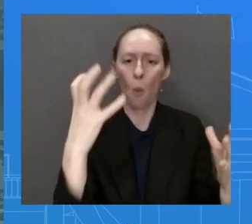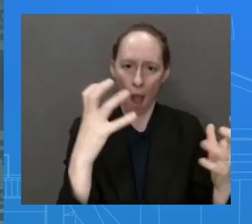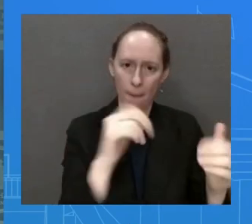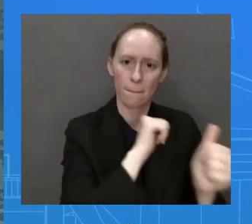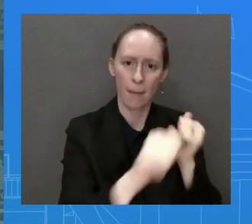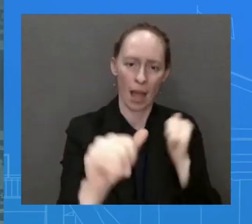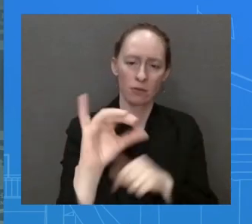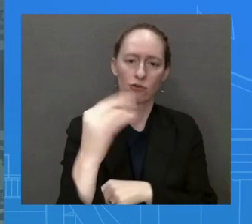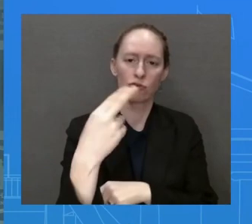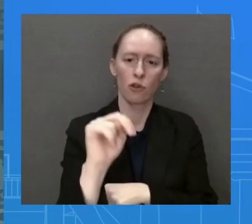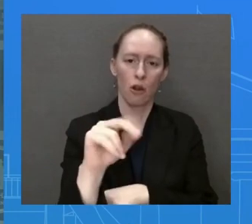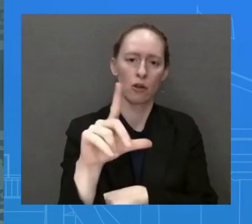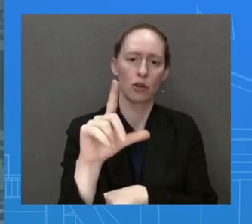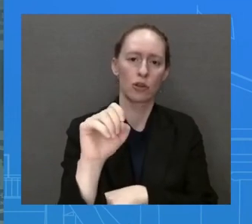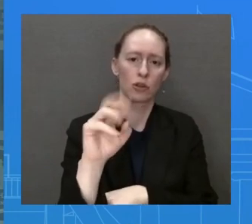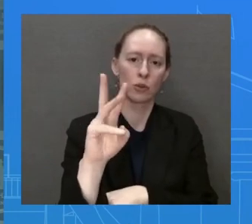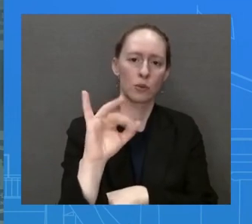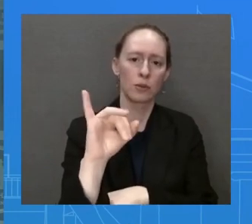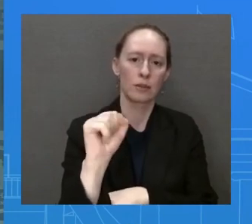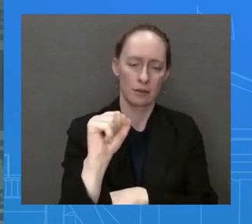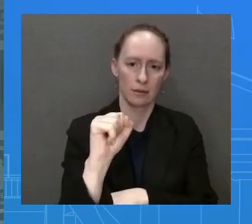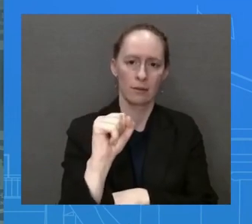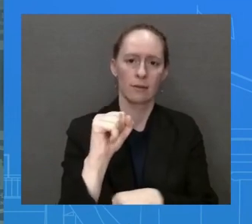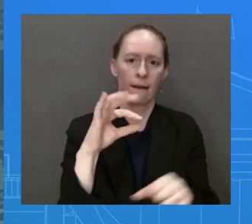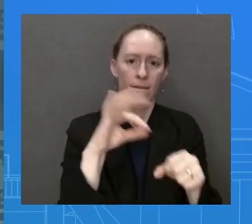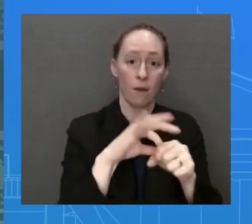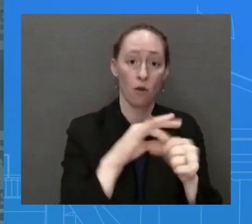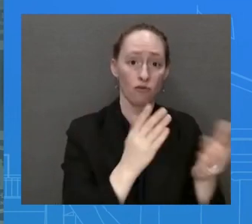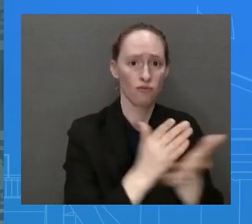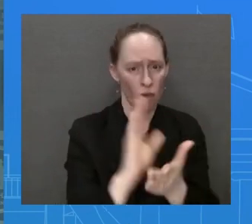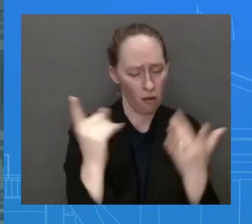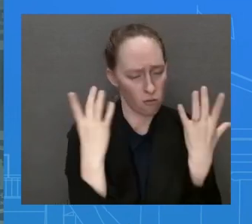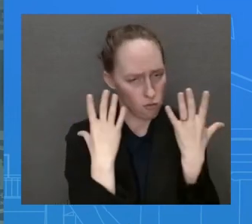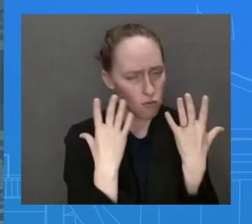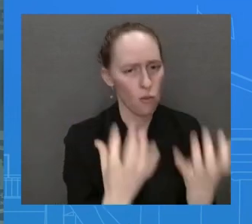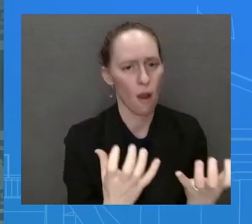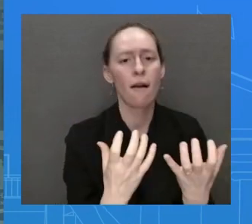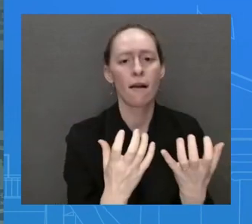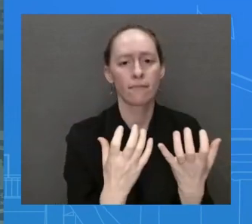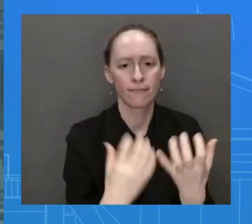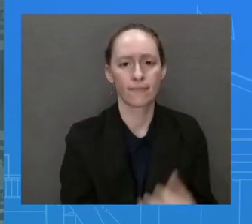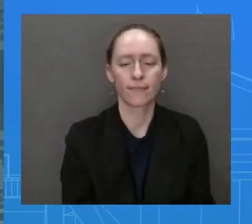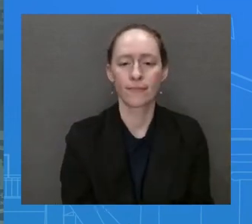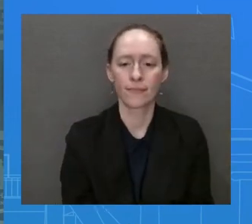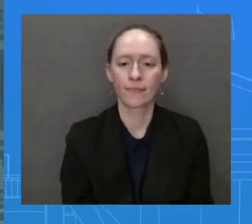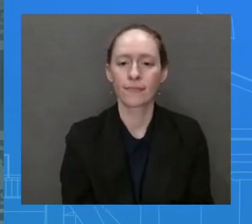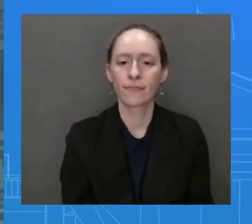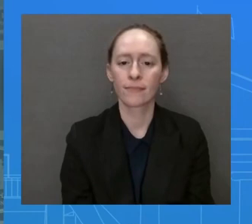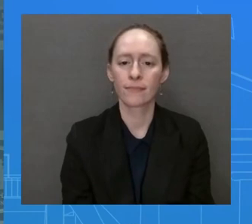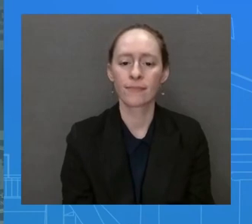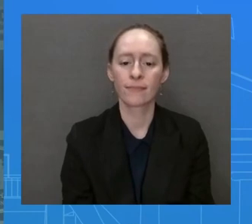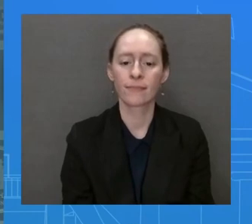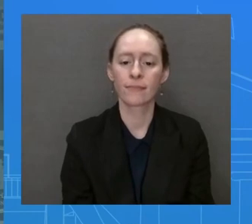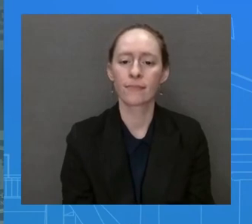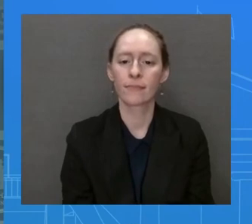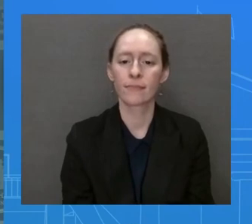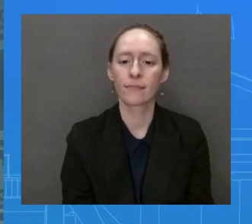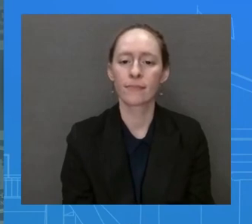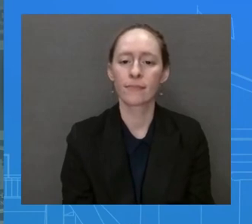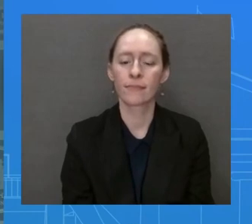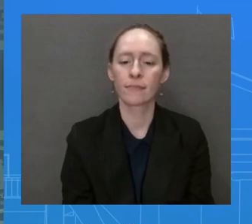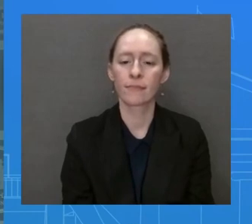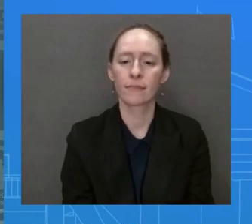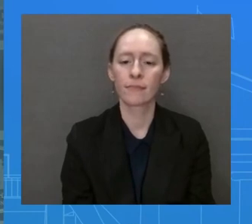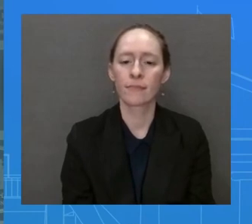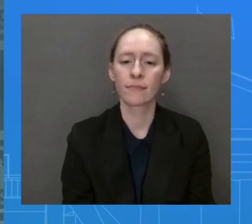additional Voting Rights Act that's pending before Congress. That's the Freedom to Vote Act. So the president has been very clear